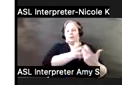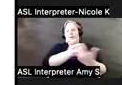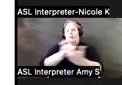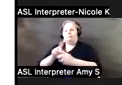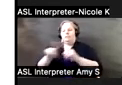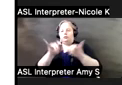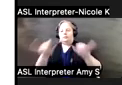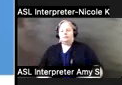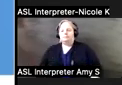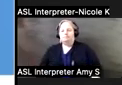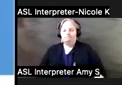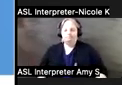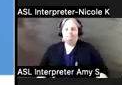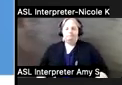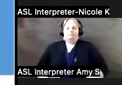consoles.